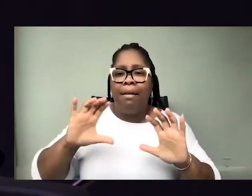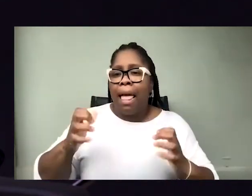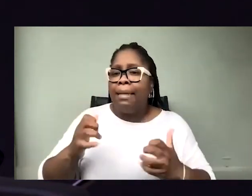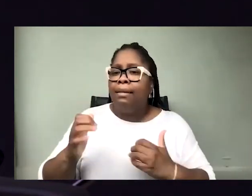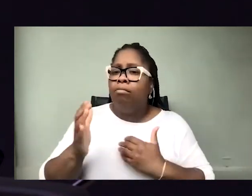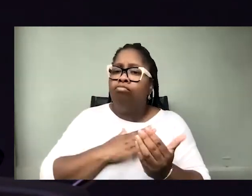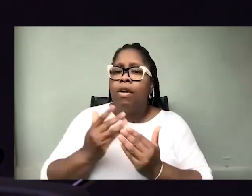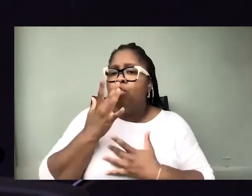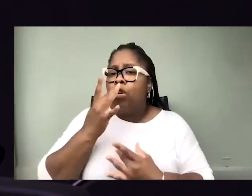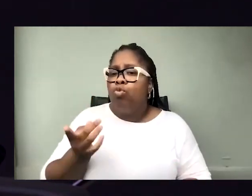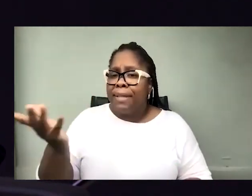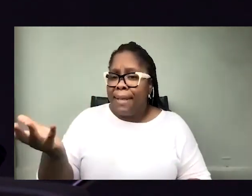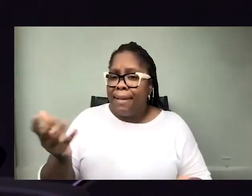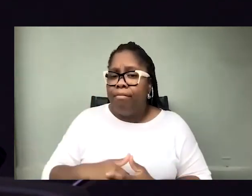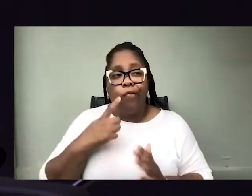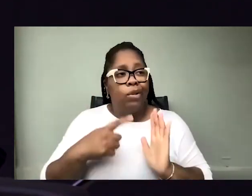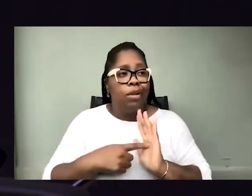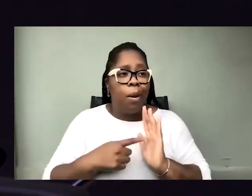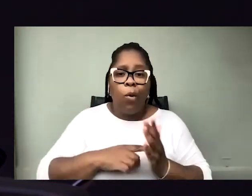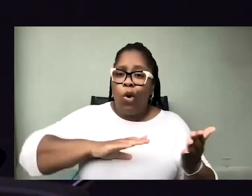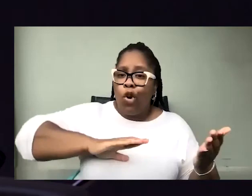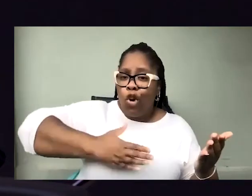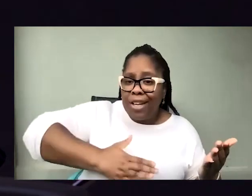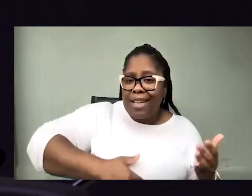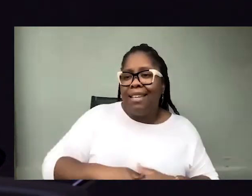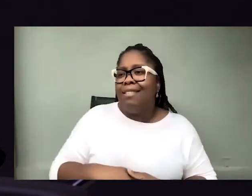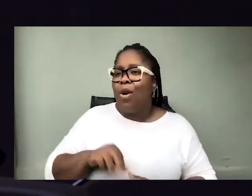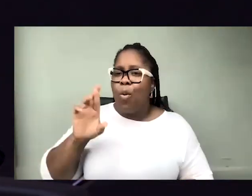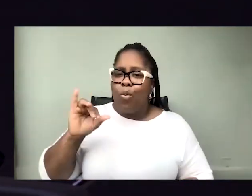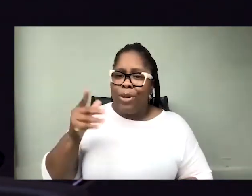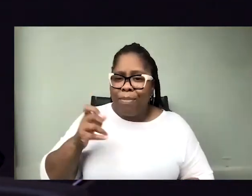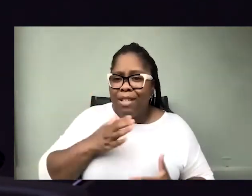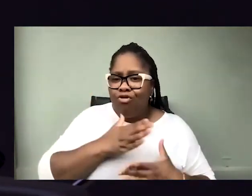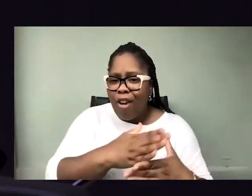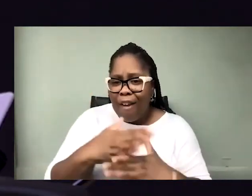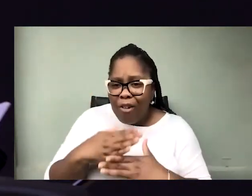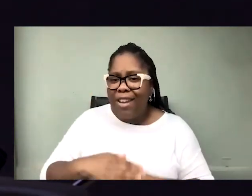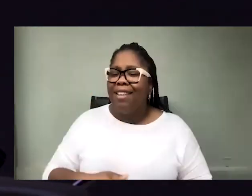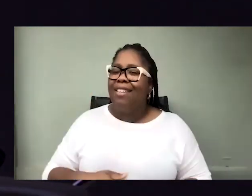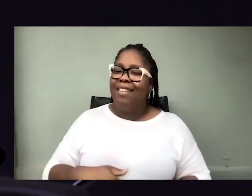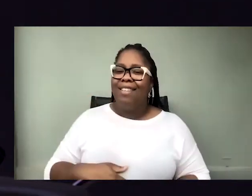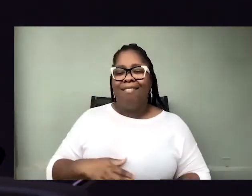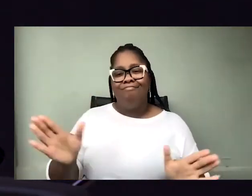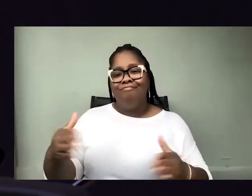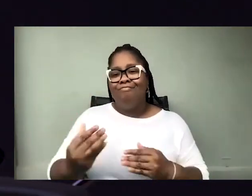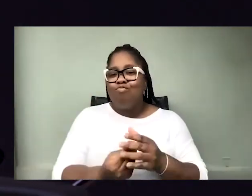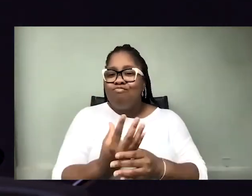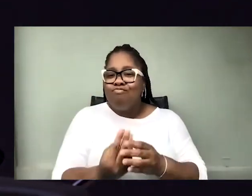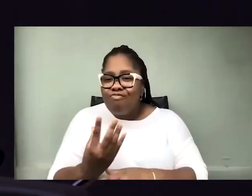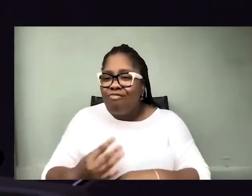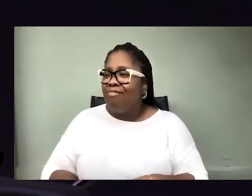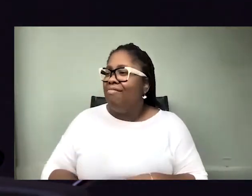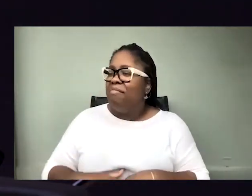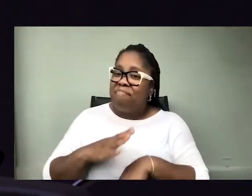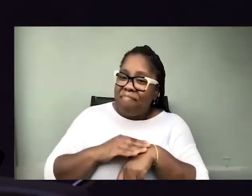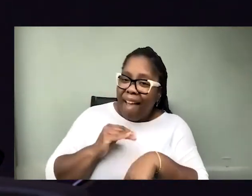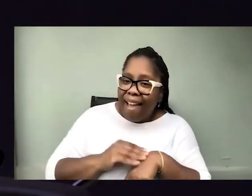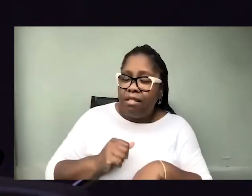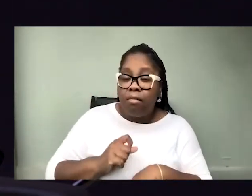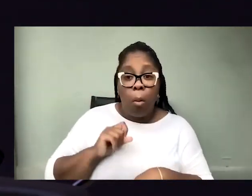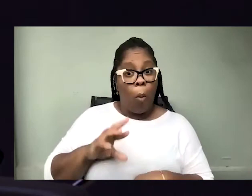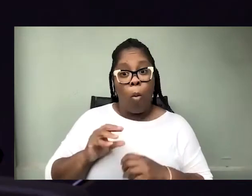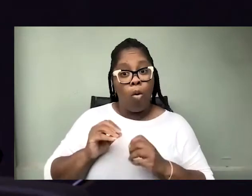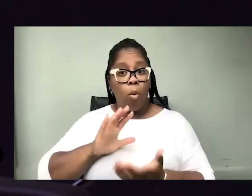interest, things like cooking and sharing recipes, or gardening, or pets, or even more